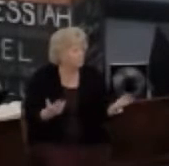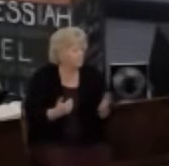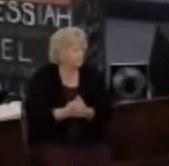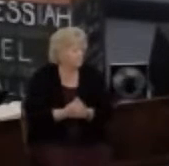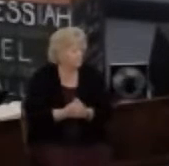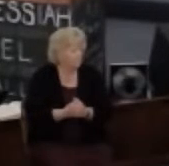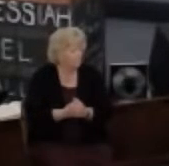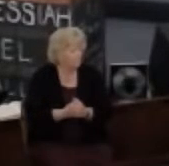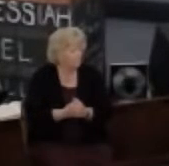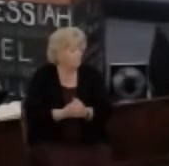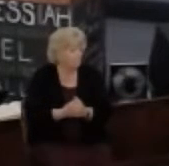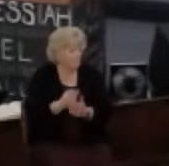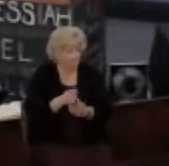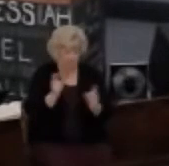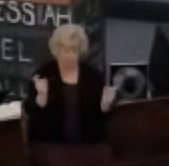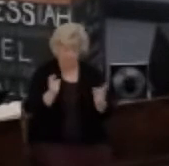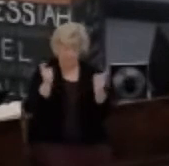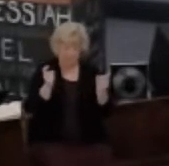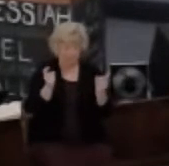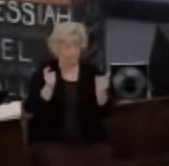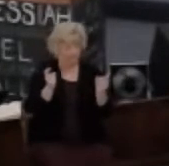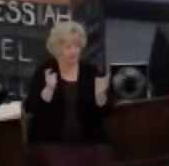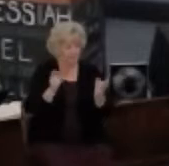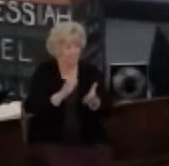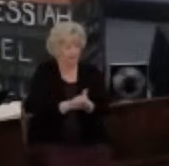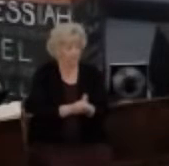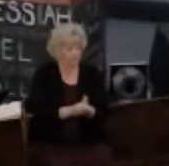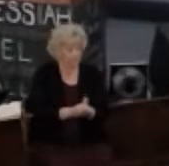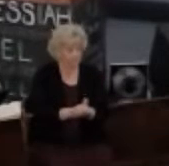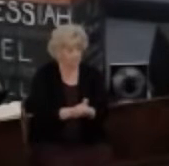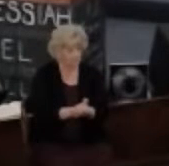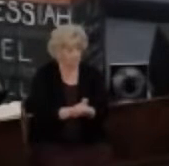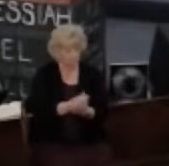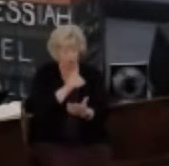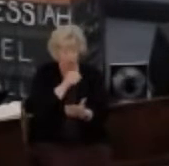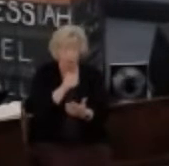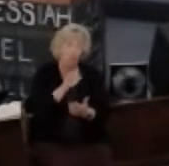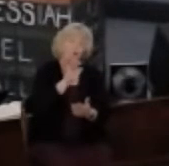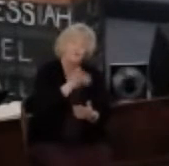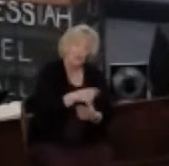that you celebrated your marriage? Not just on your anniversary.